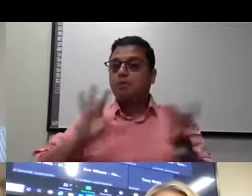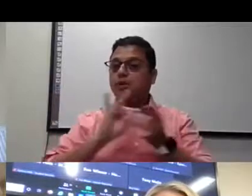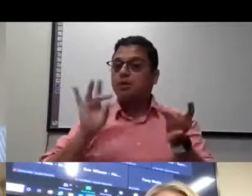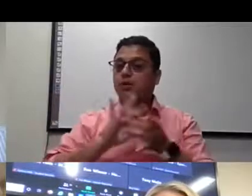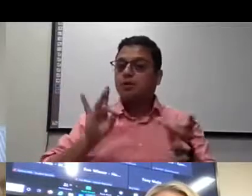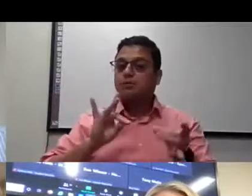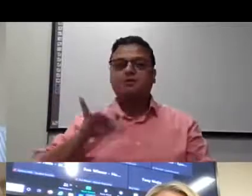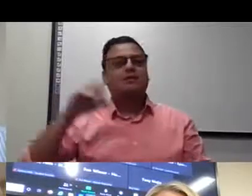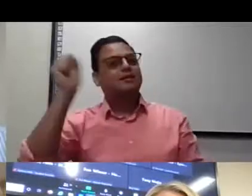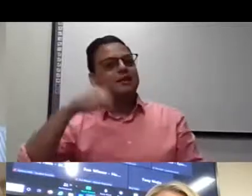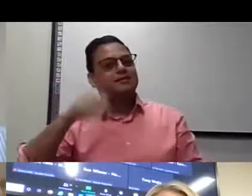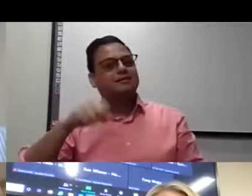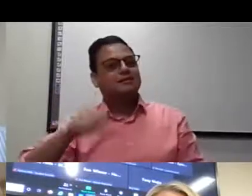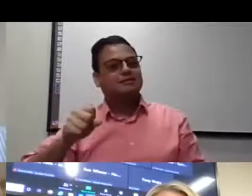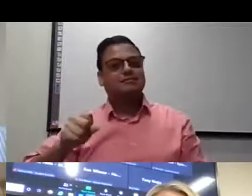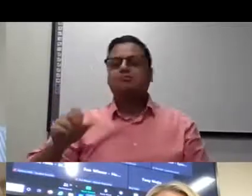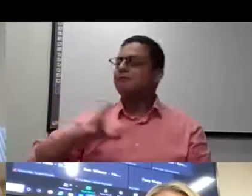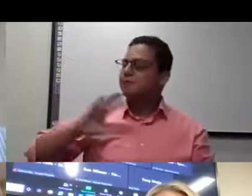Yes. Sure, go for it. So